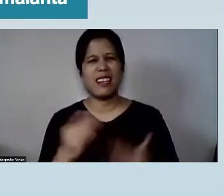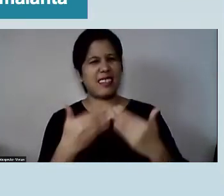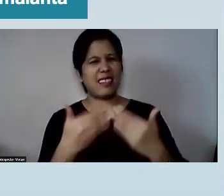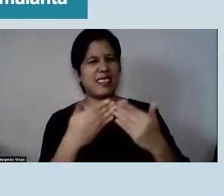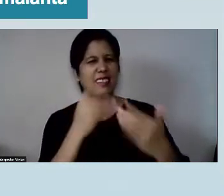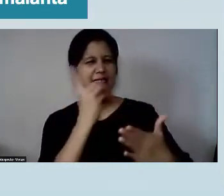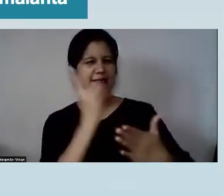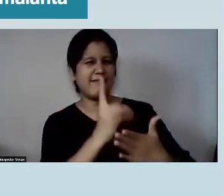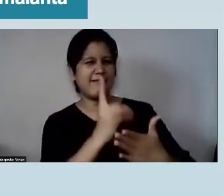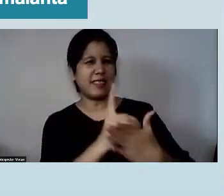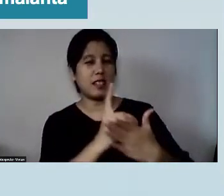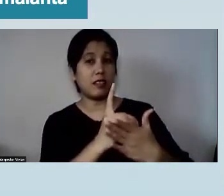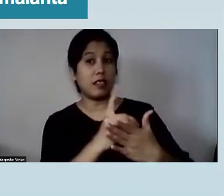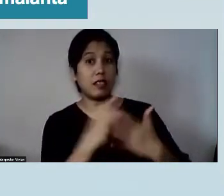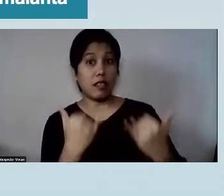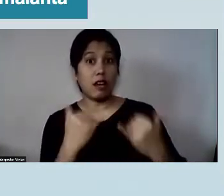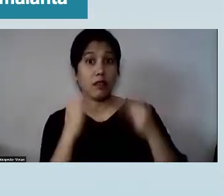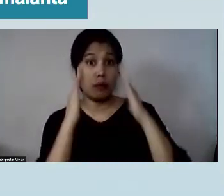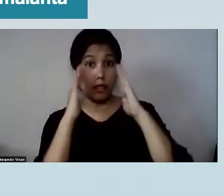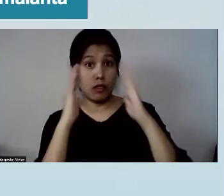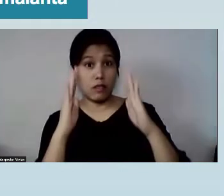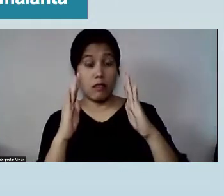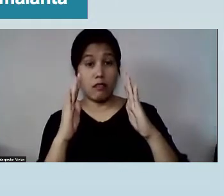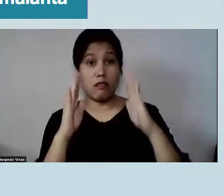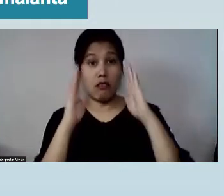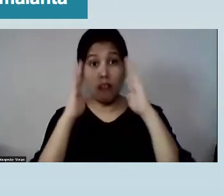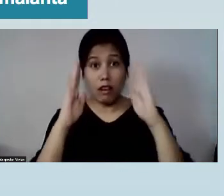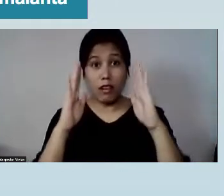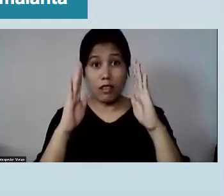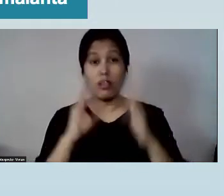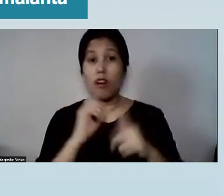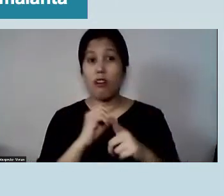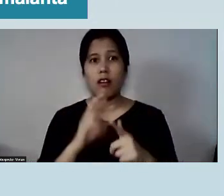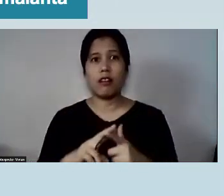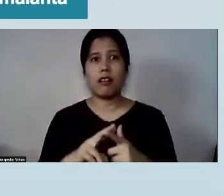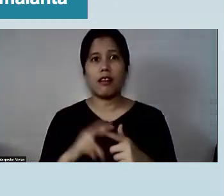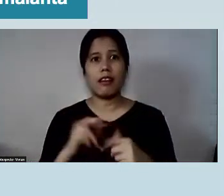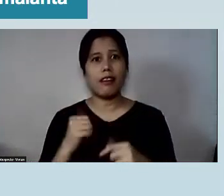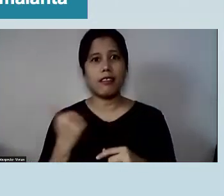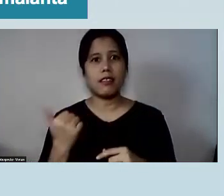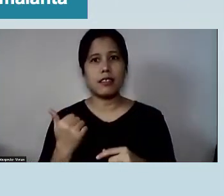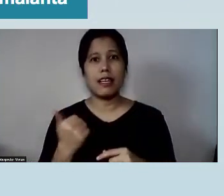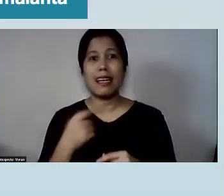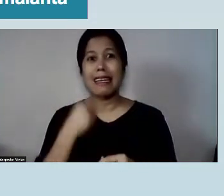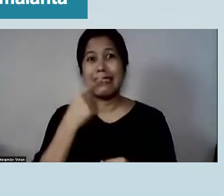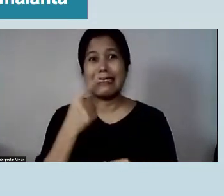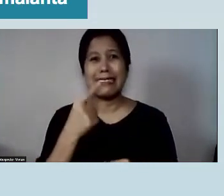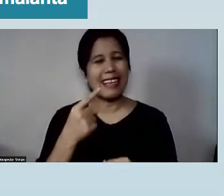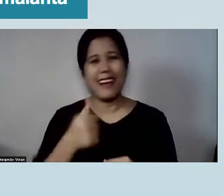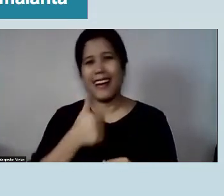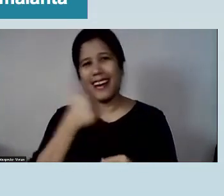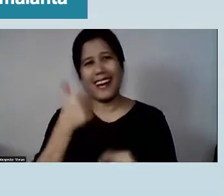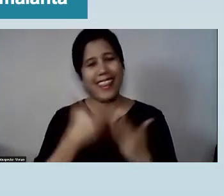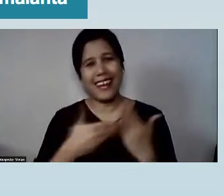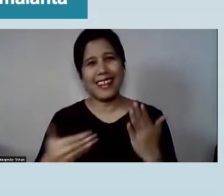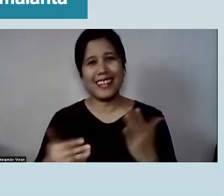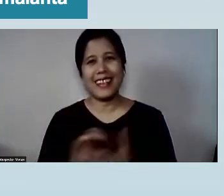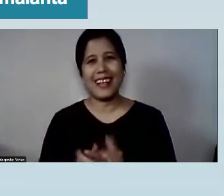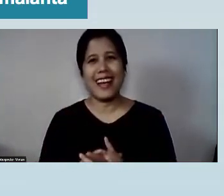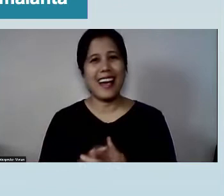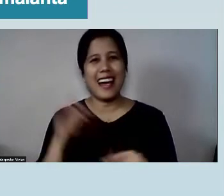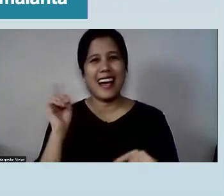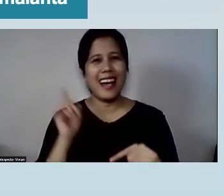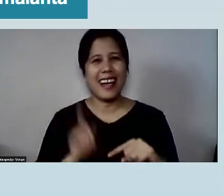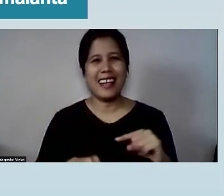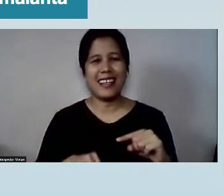now I have to make sure that I'm focused or else, di ba? I'll be saying other things here. I can't even present my